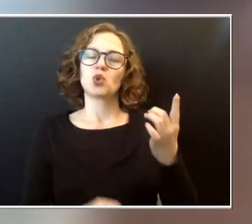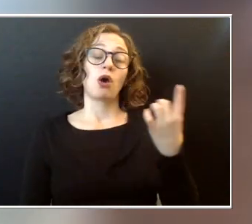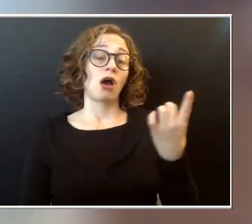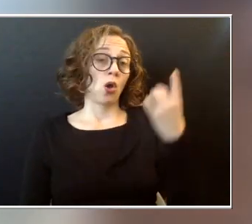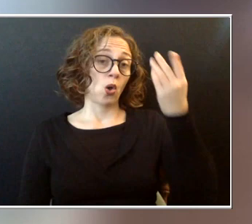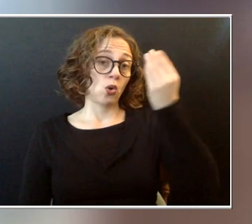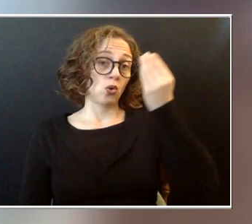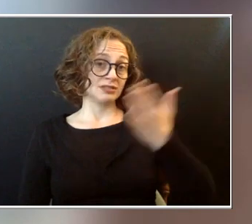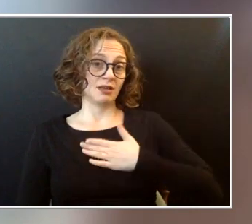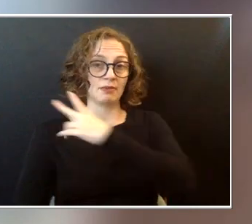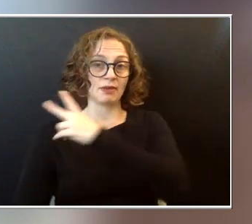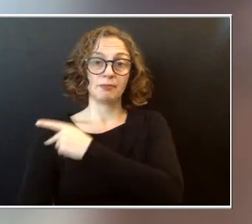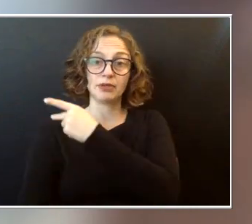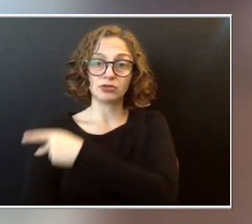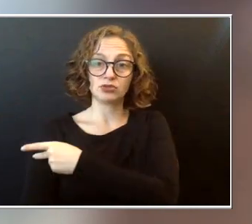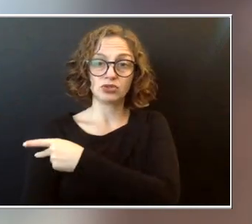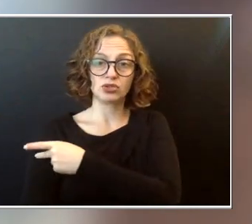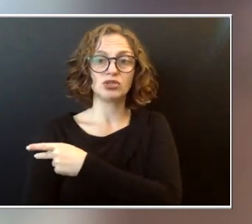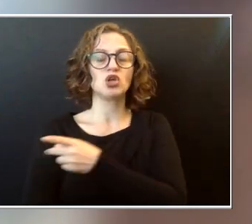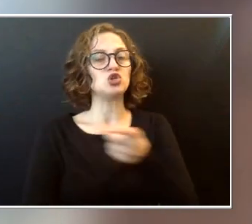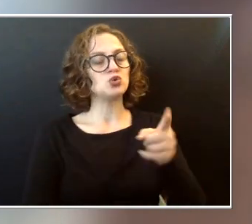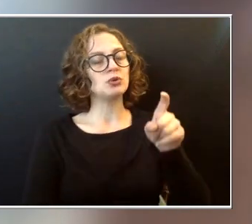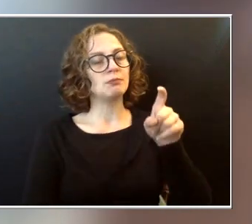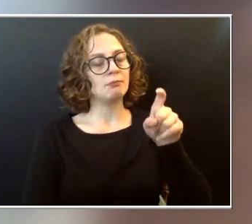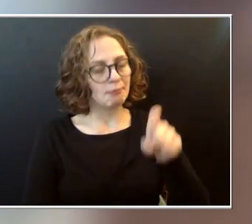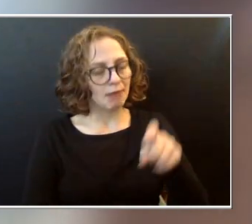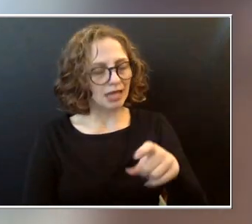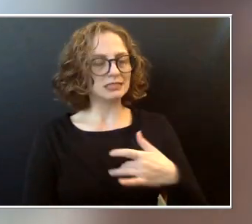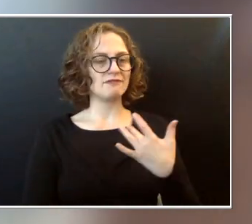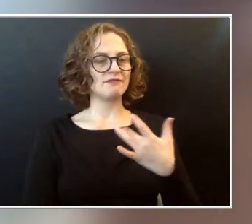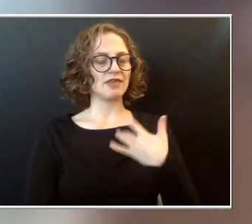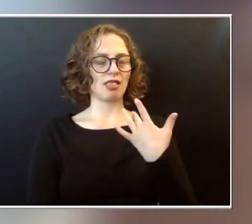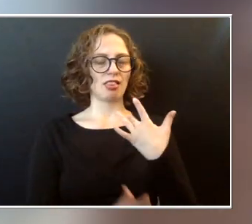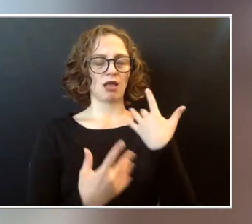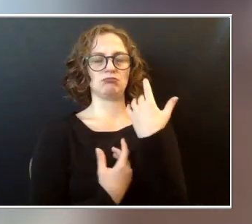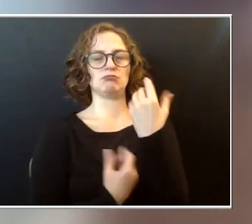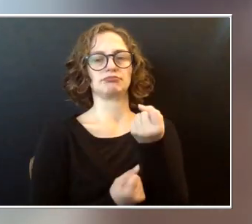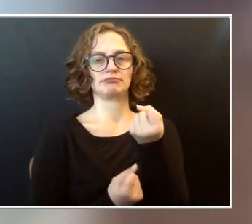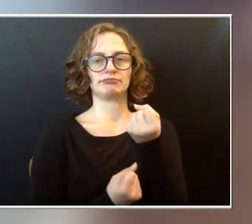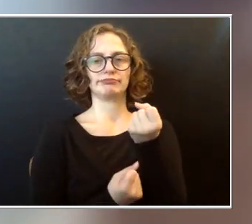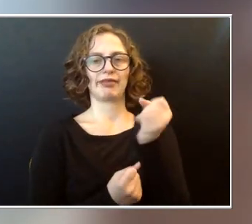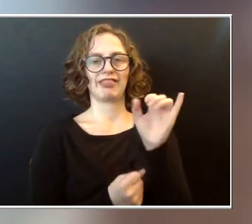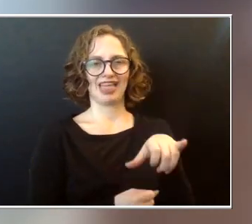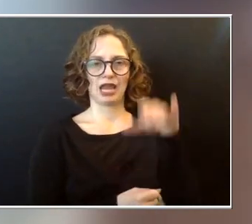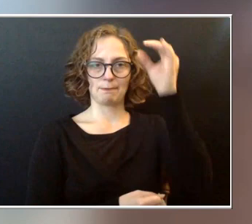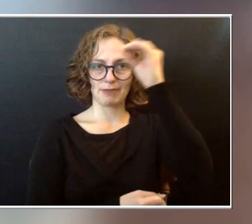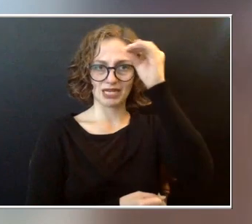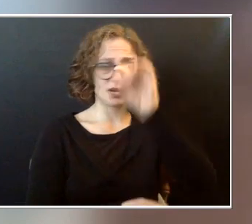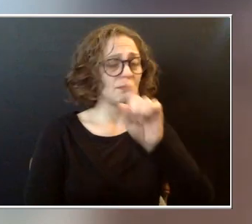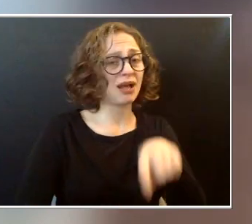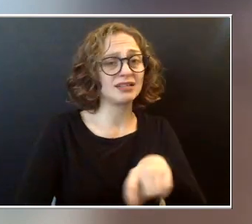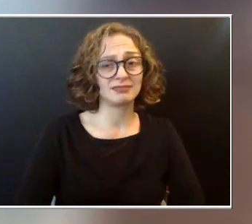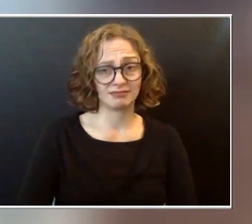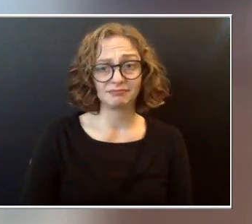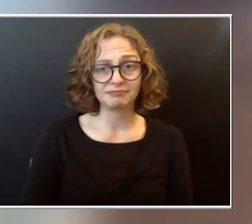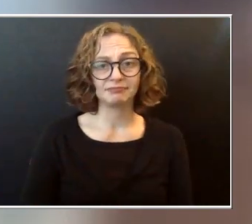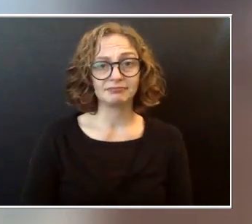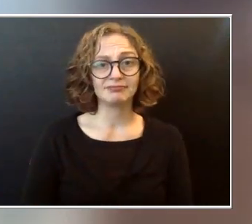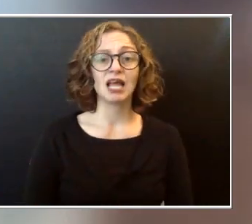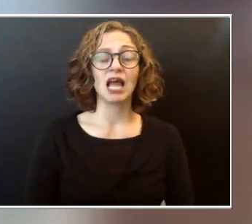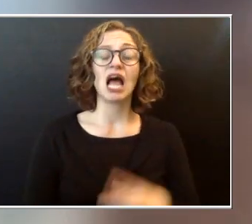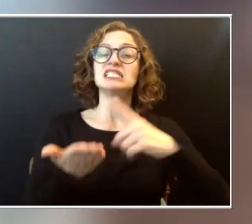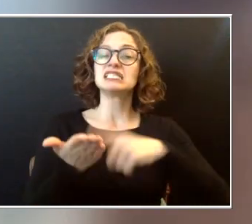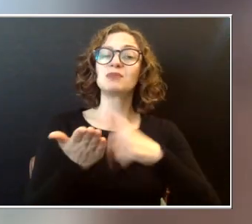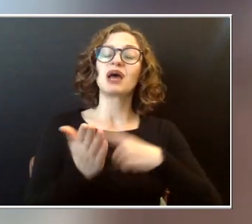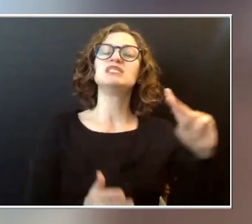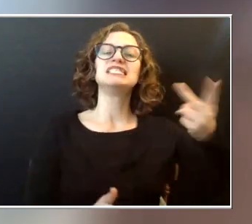and confident in the opinion you get. And sometimes just having a second opinion validates what you already